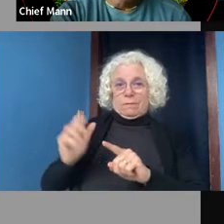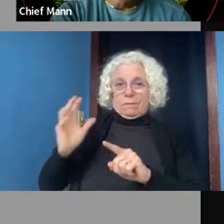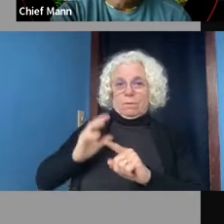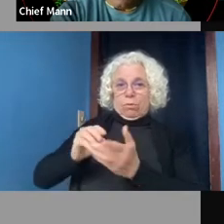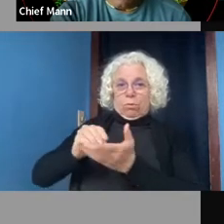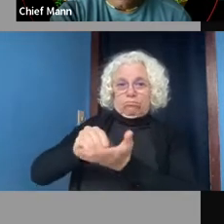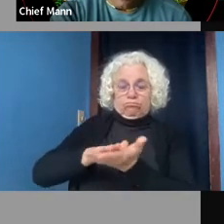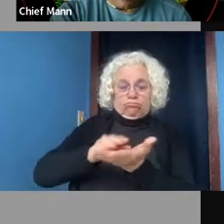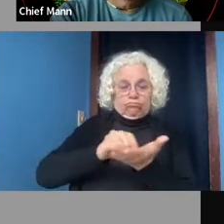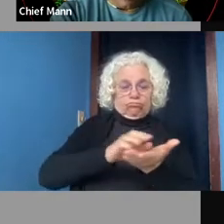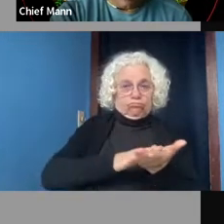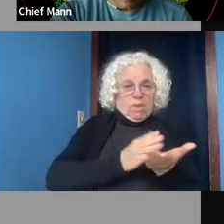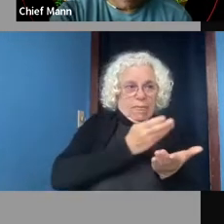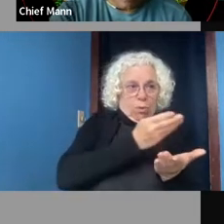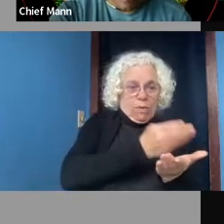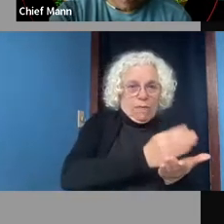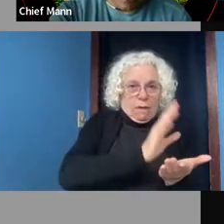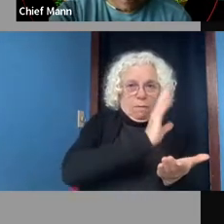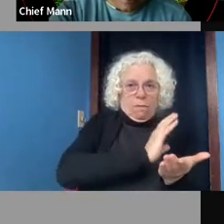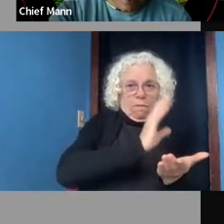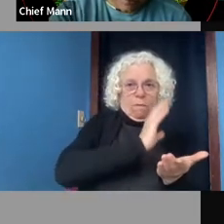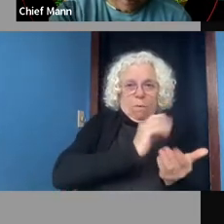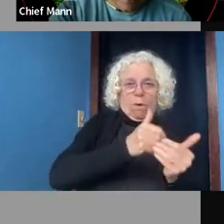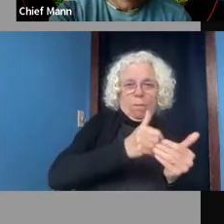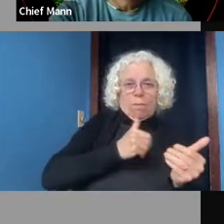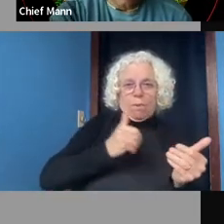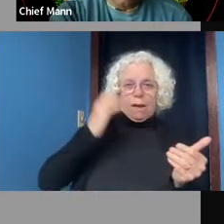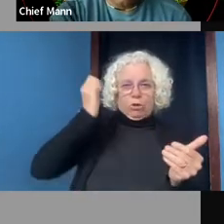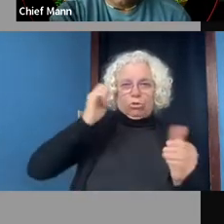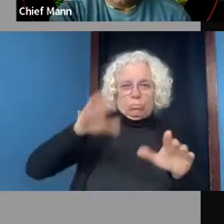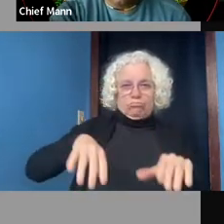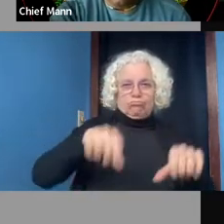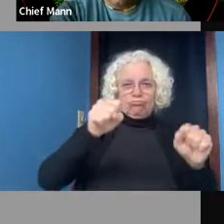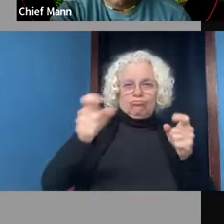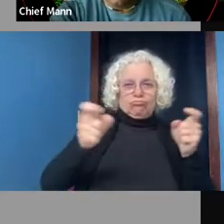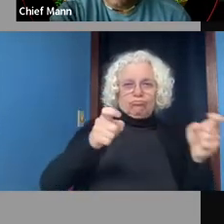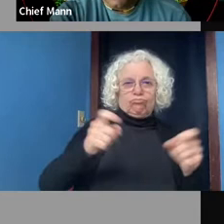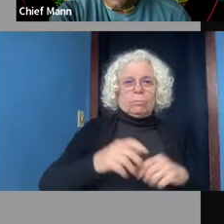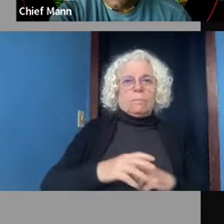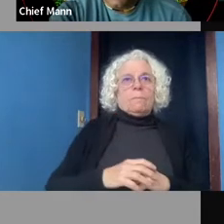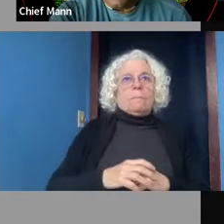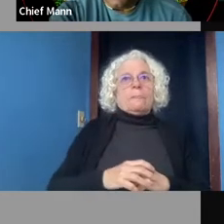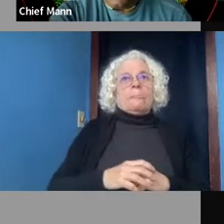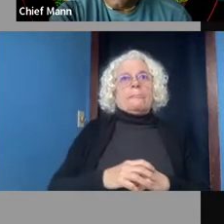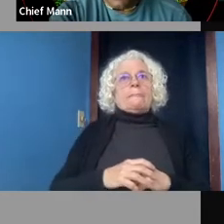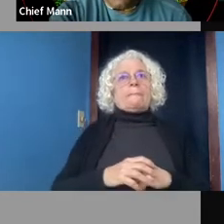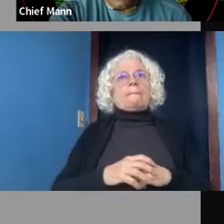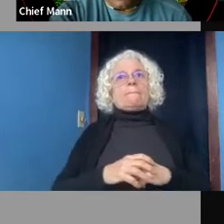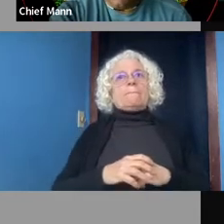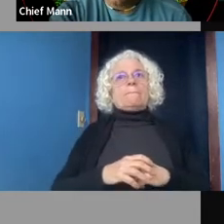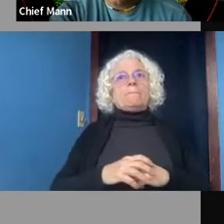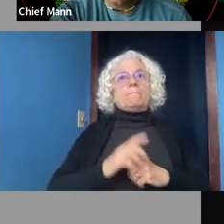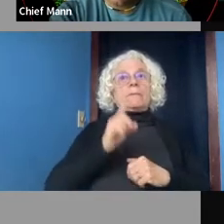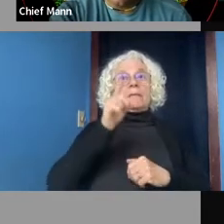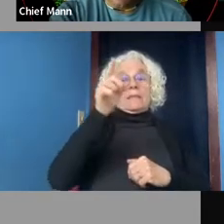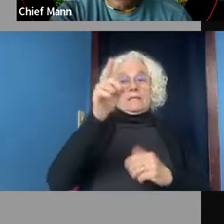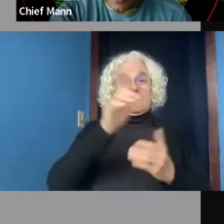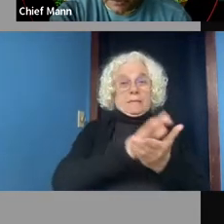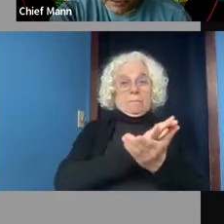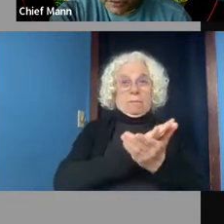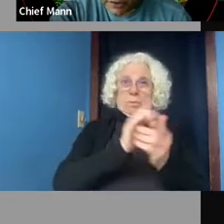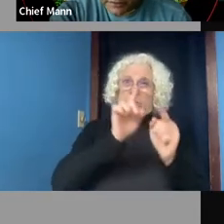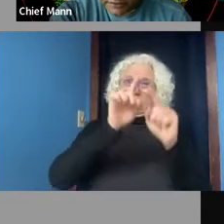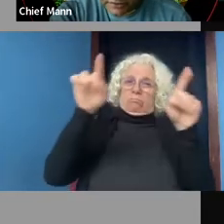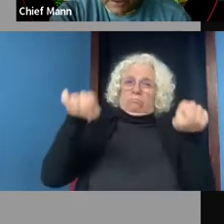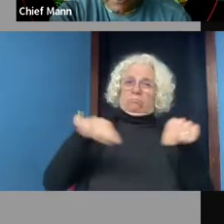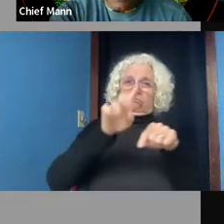colonial time. And as you would read this, you know, this is from, I believe,